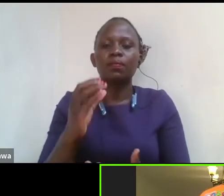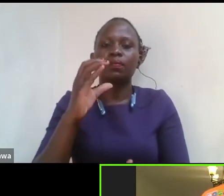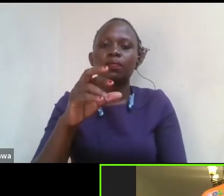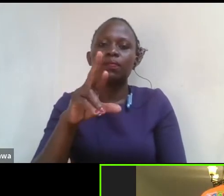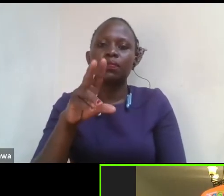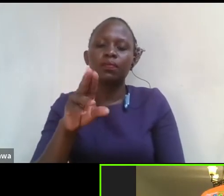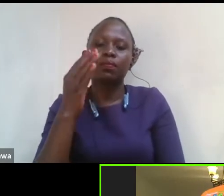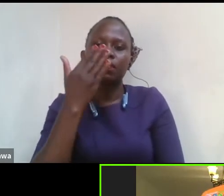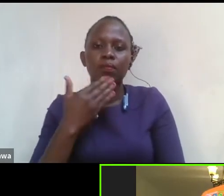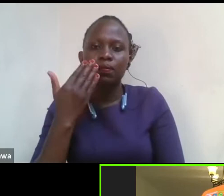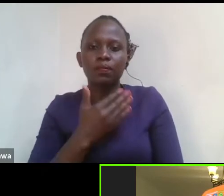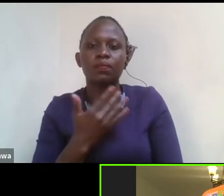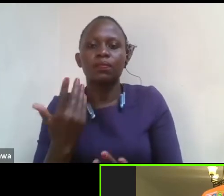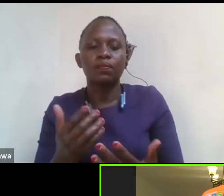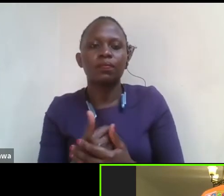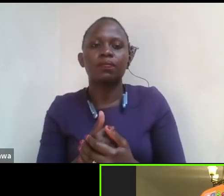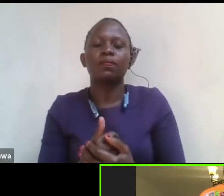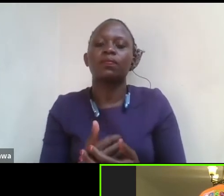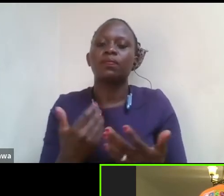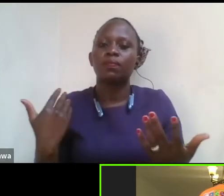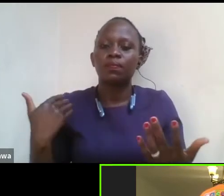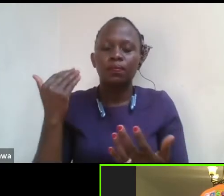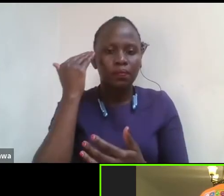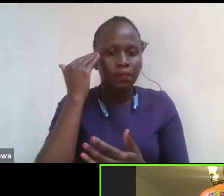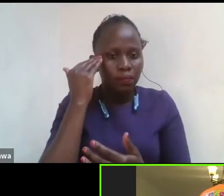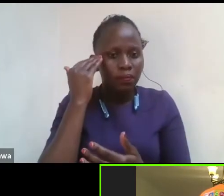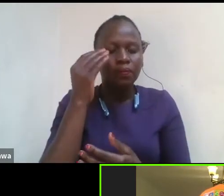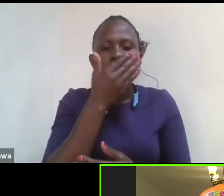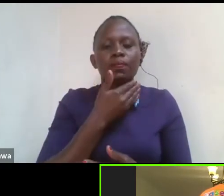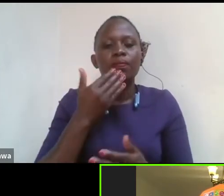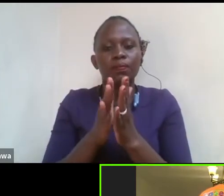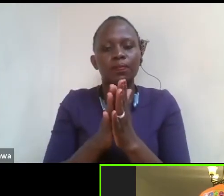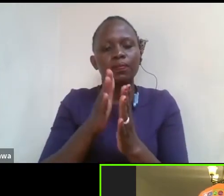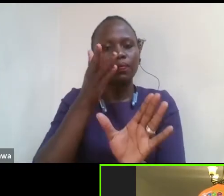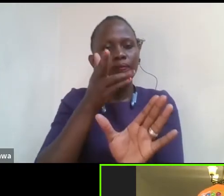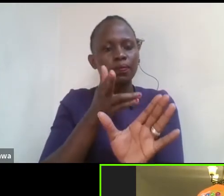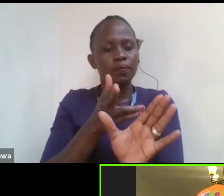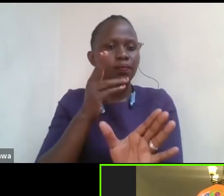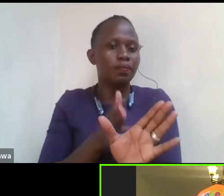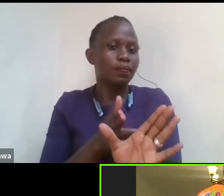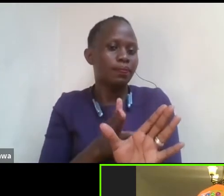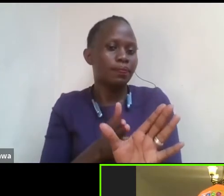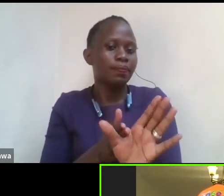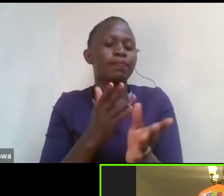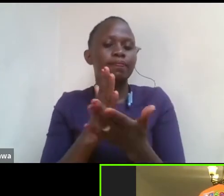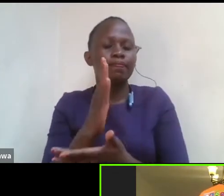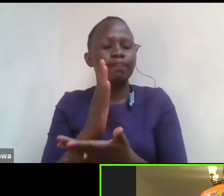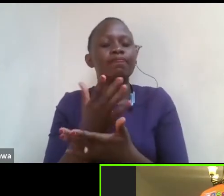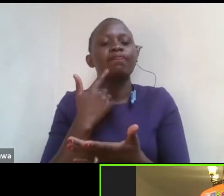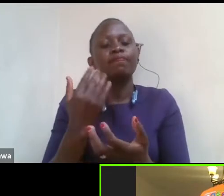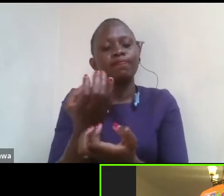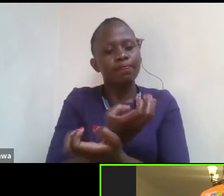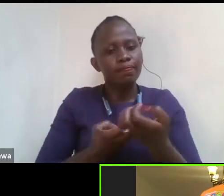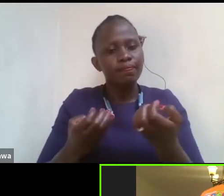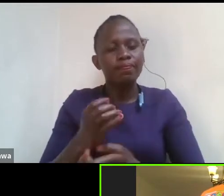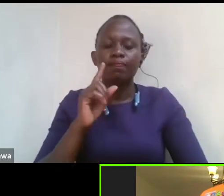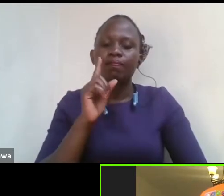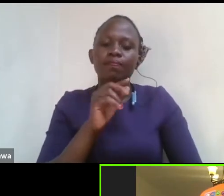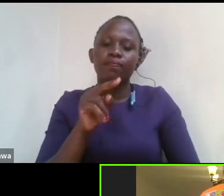terminals. Gilbert began his oil and gas career with Shell as a refinery economist at Stanlow Refinery in Northwest